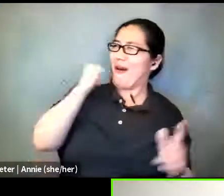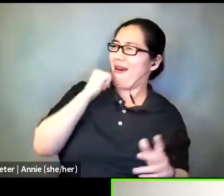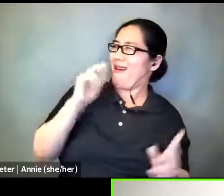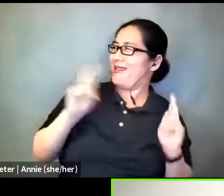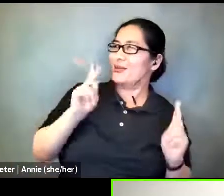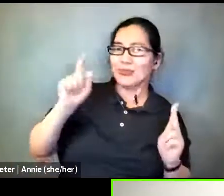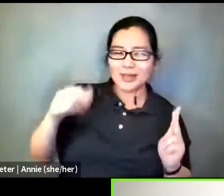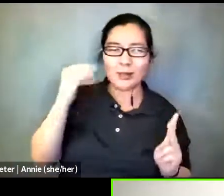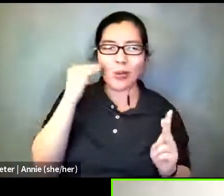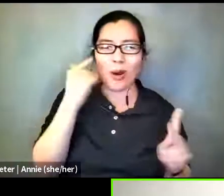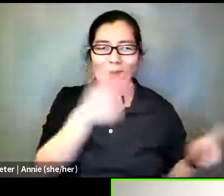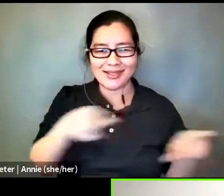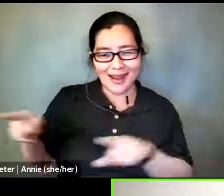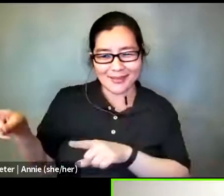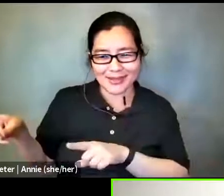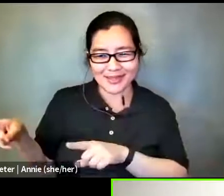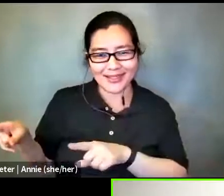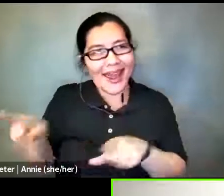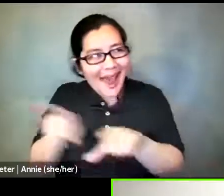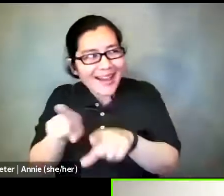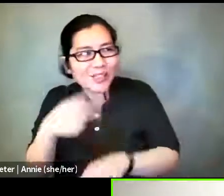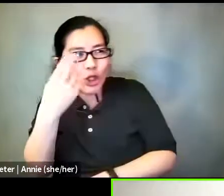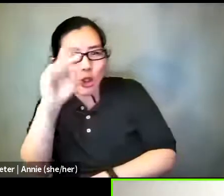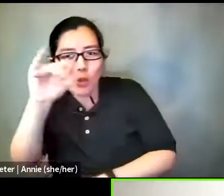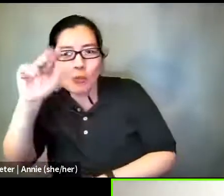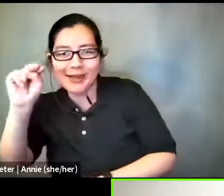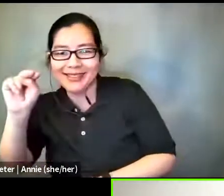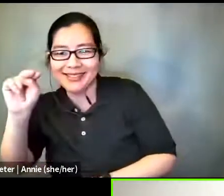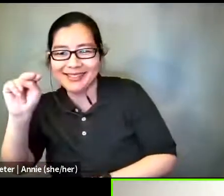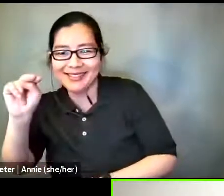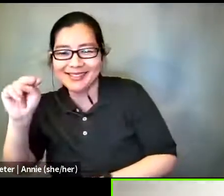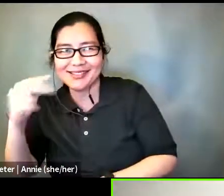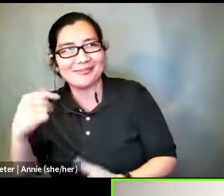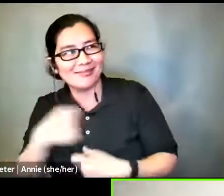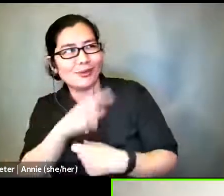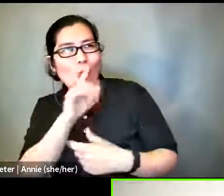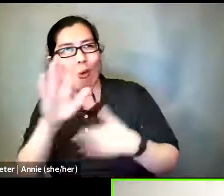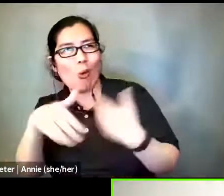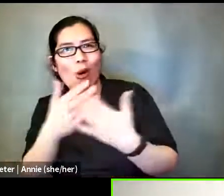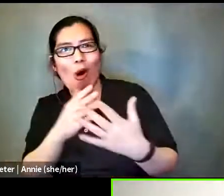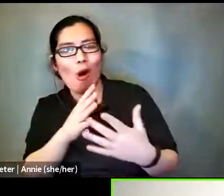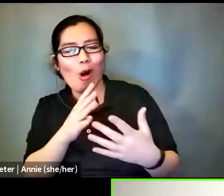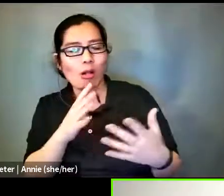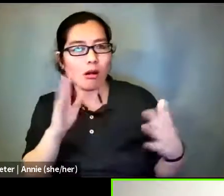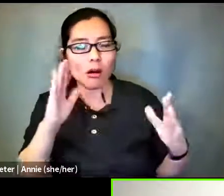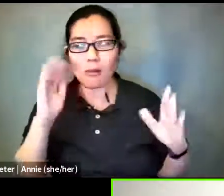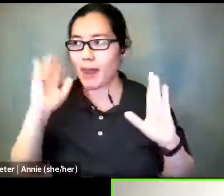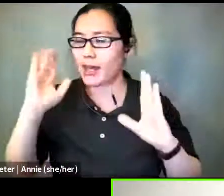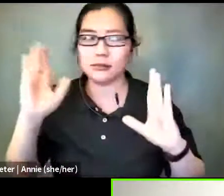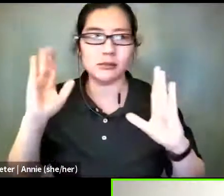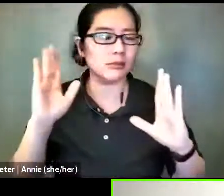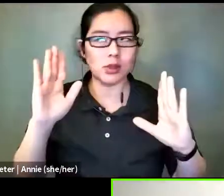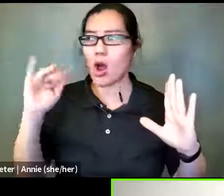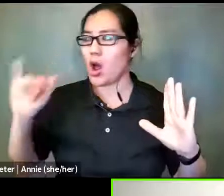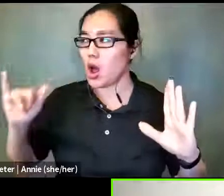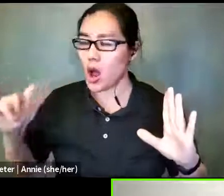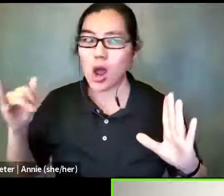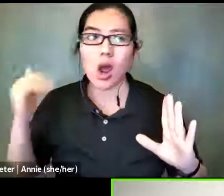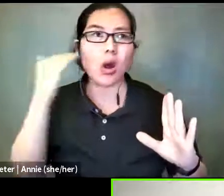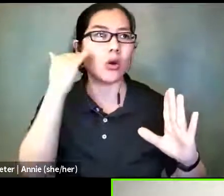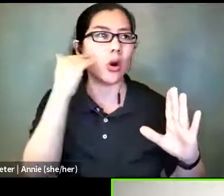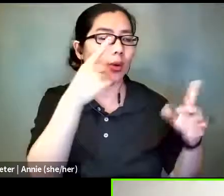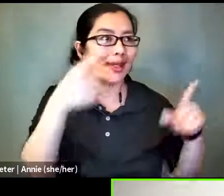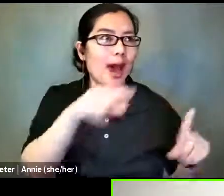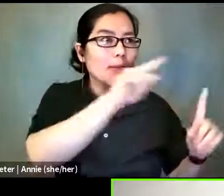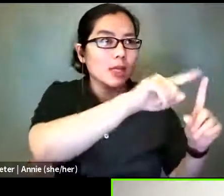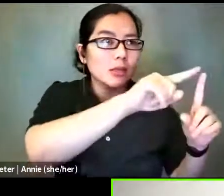us as humans to ensure that we're plugged in, that we know what's happening in the society, that we know what's happening to people that